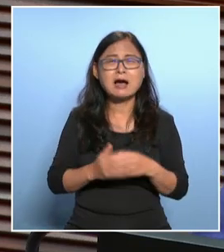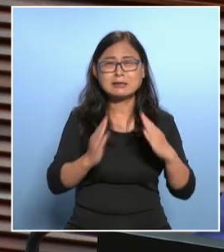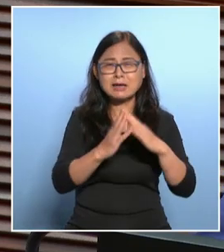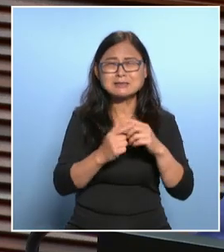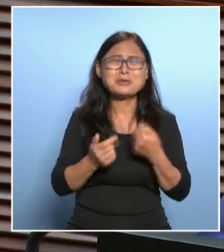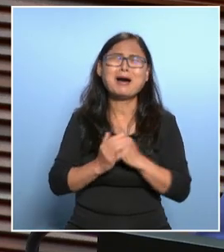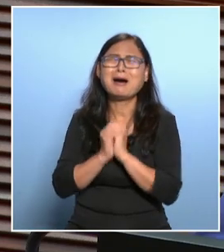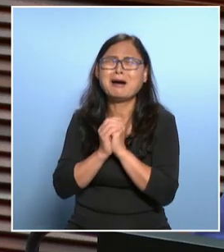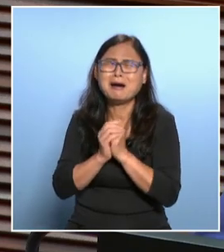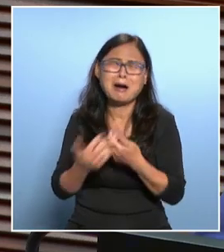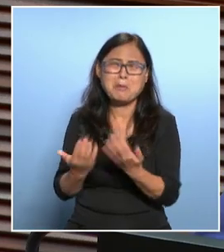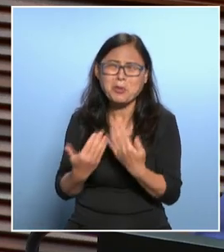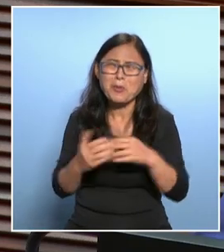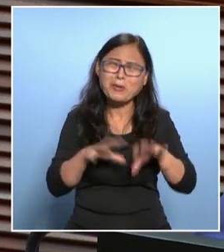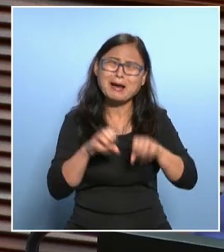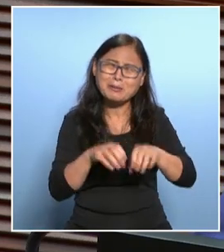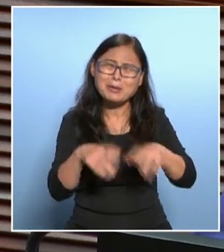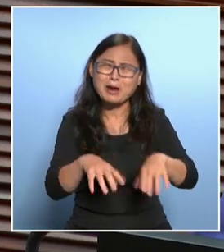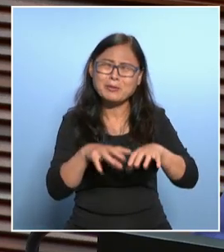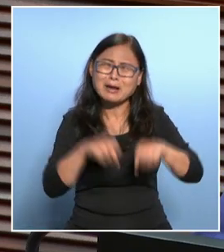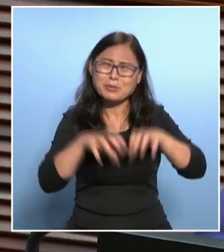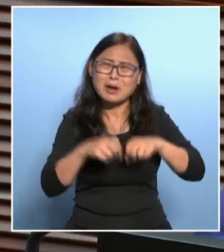the patients expressly